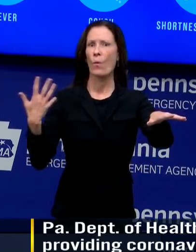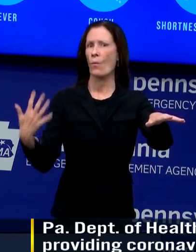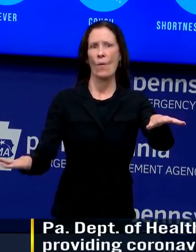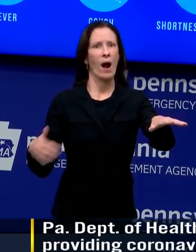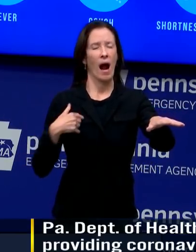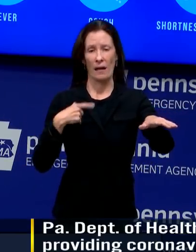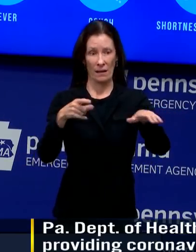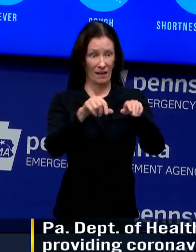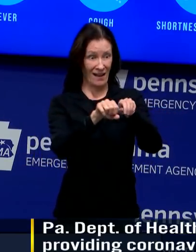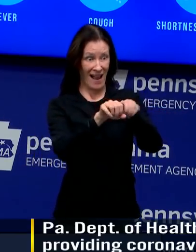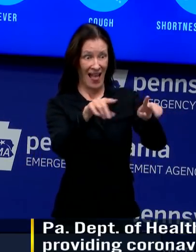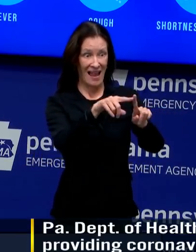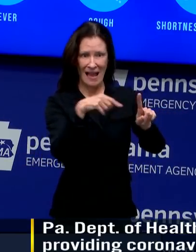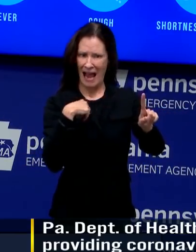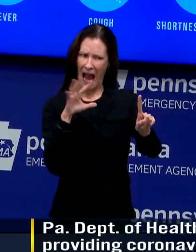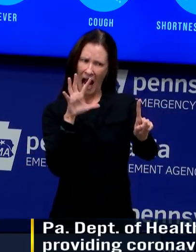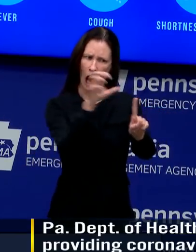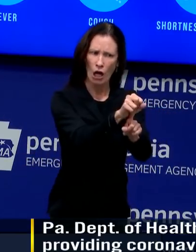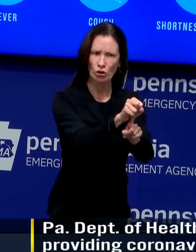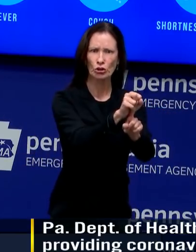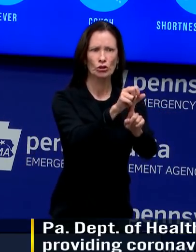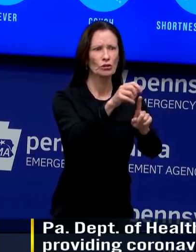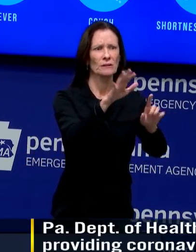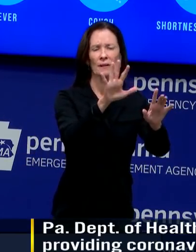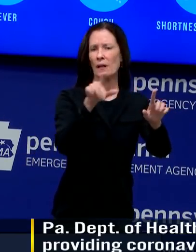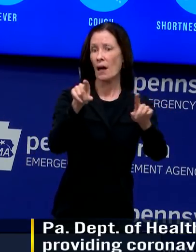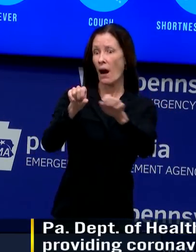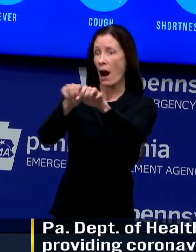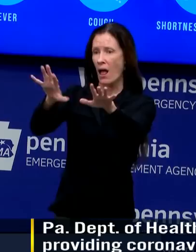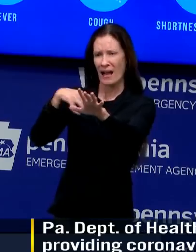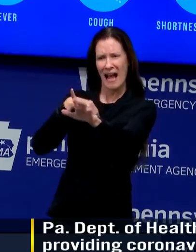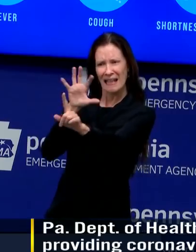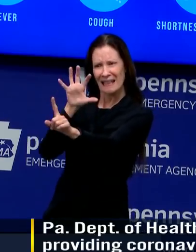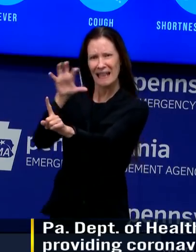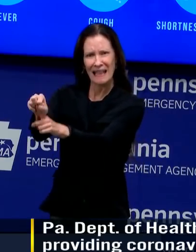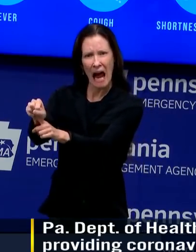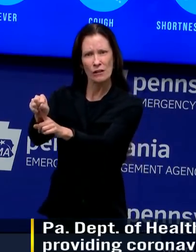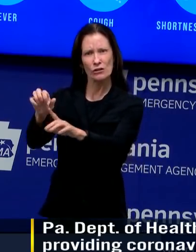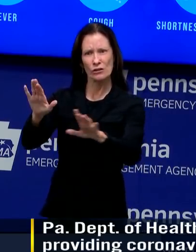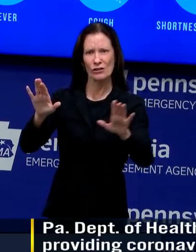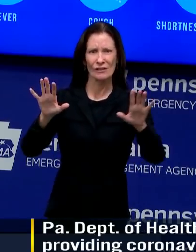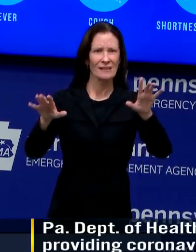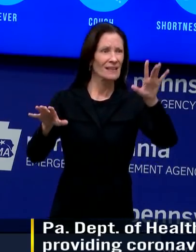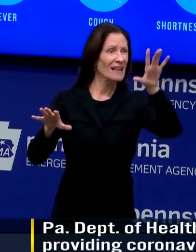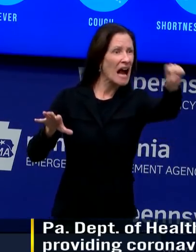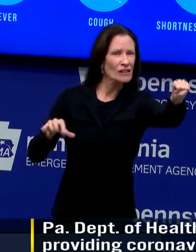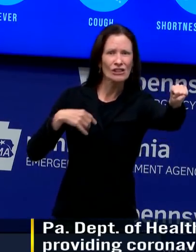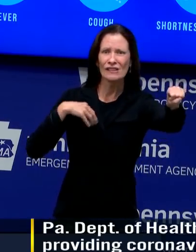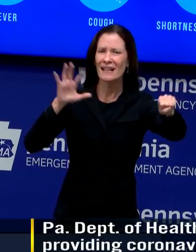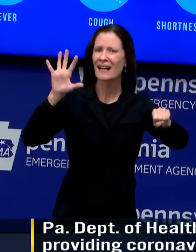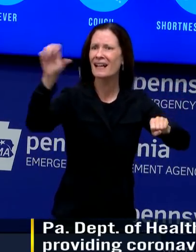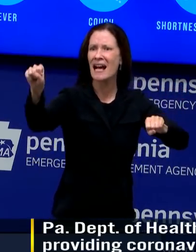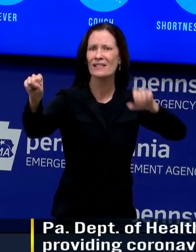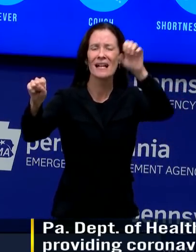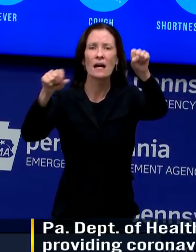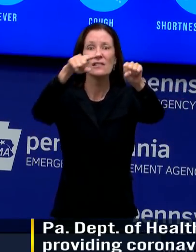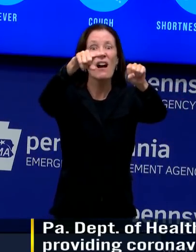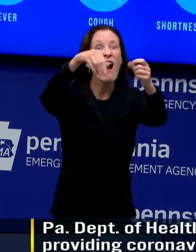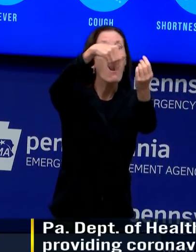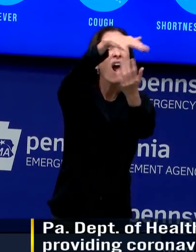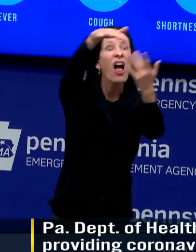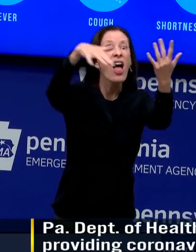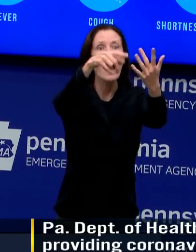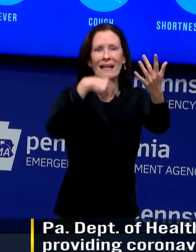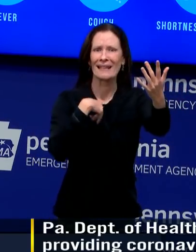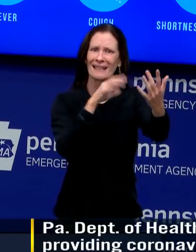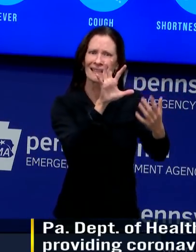can work to stop its spread by having people that are affected isolate and quarantine. These were the tactics